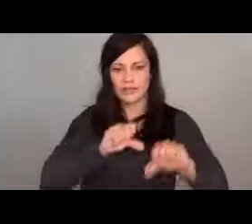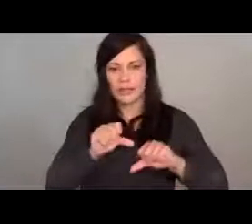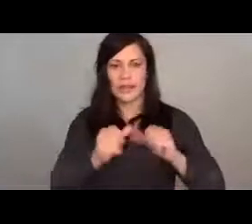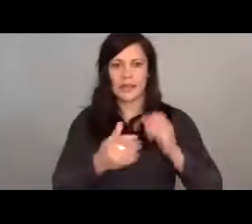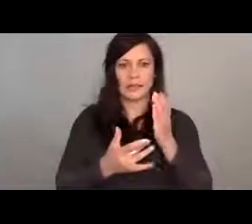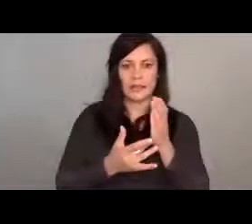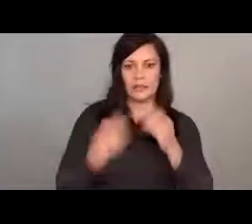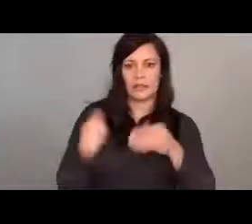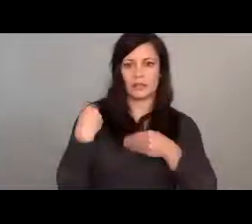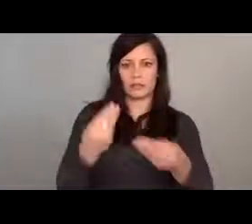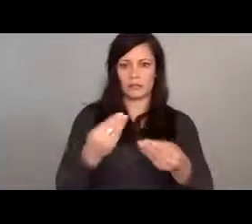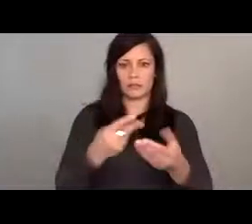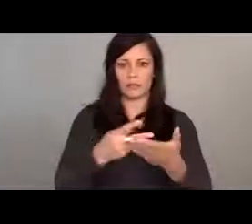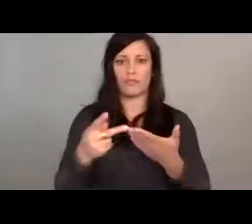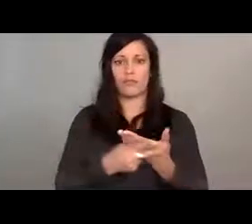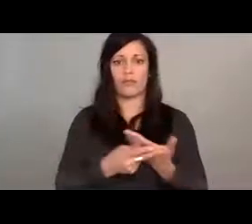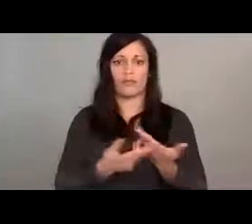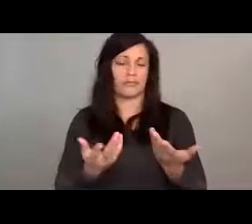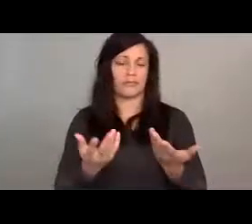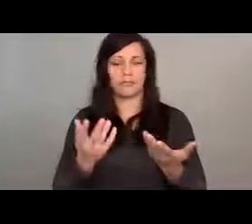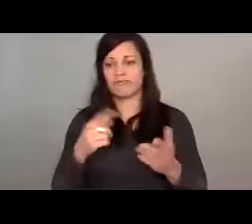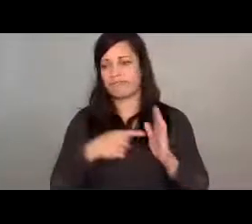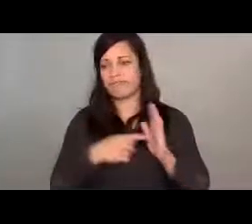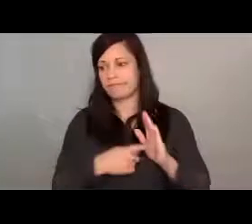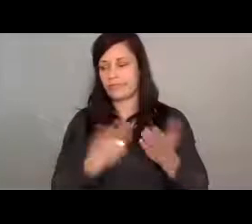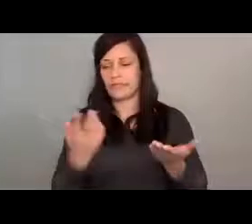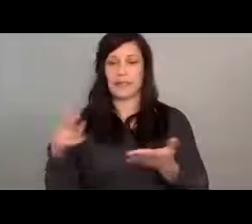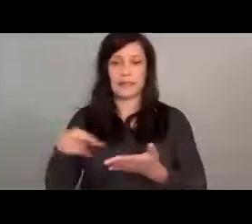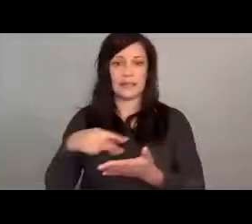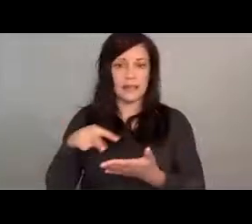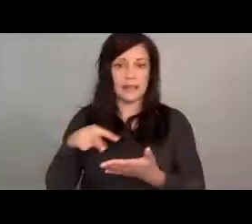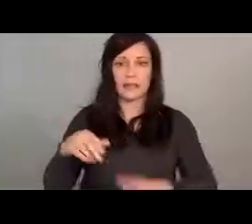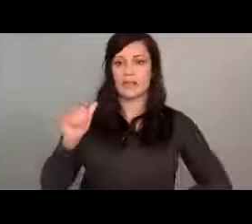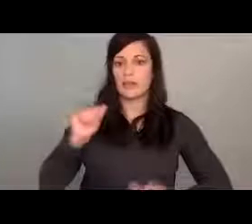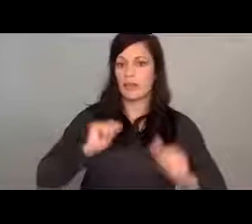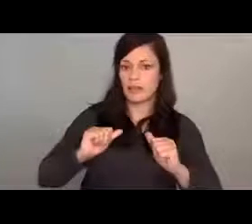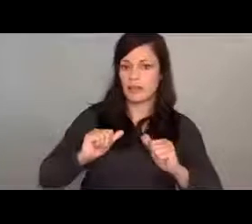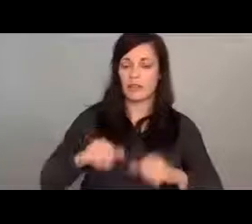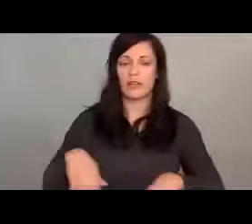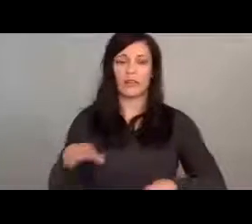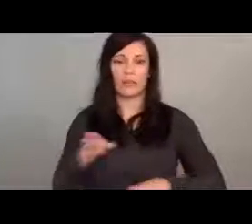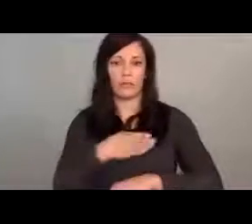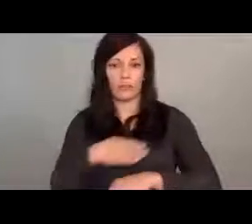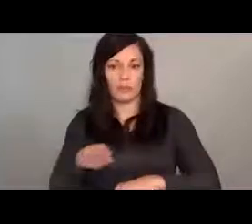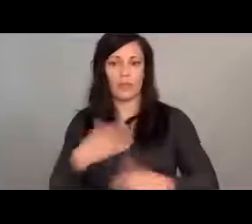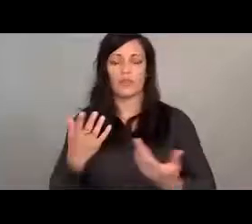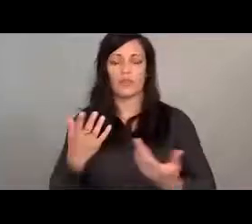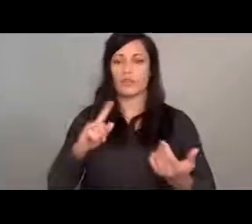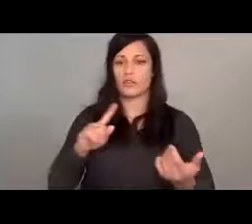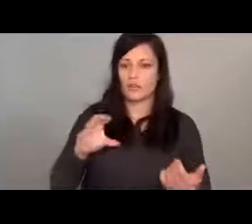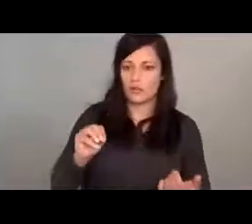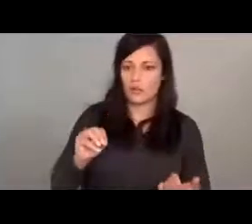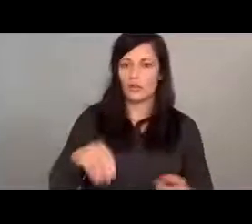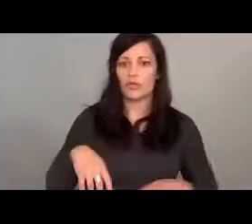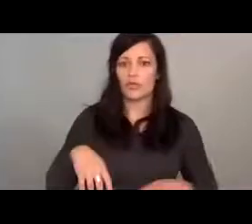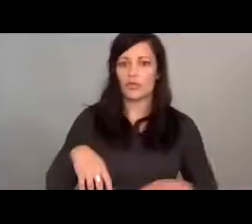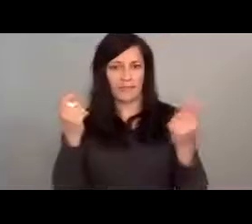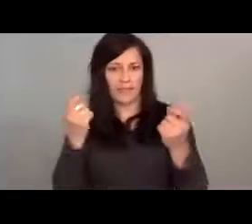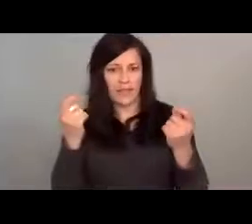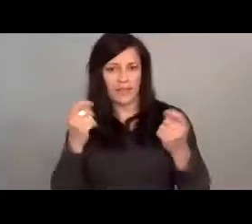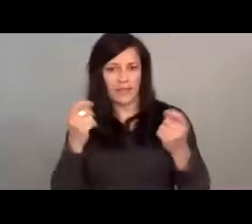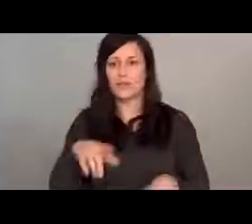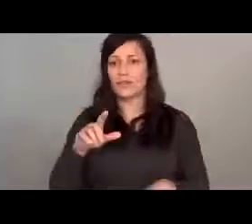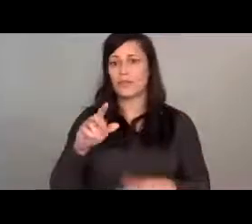programs. So these can include dance, theater, music, zoos, festivals, literary arts, just to name a